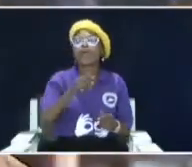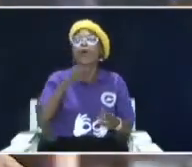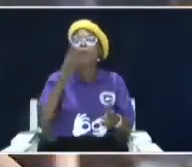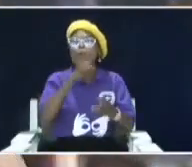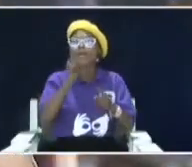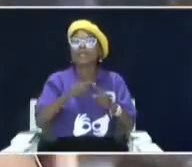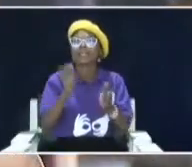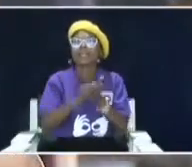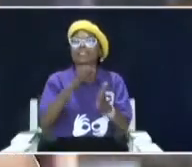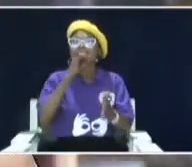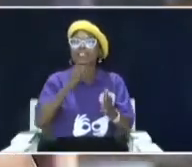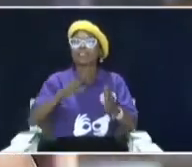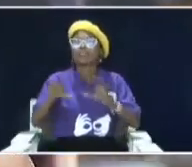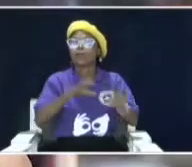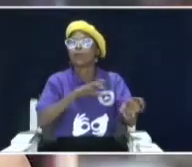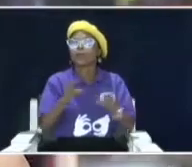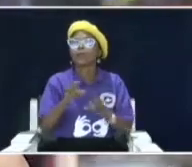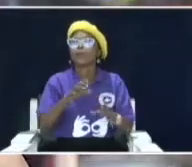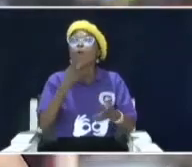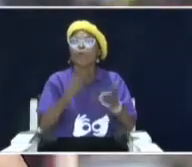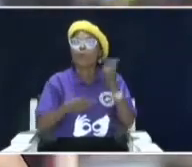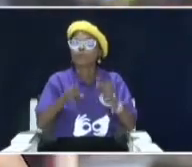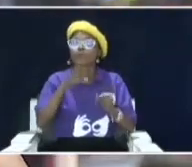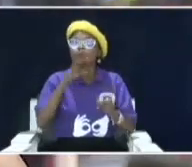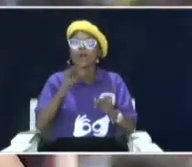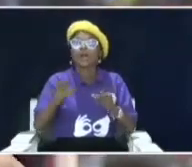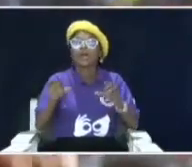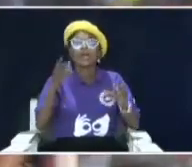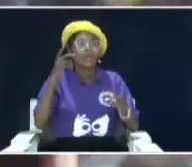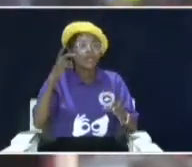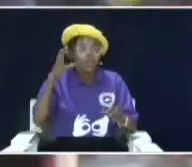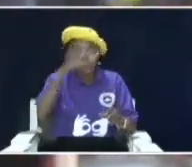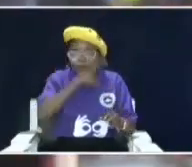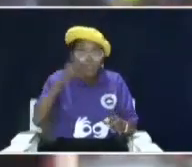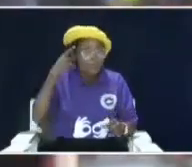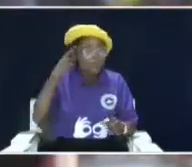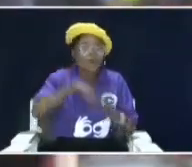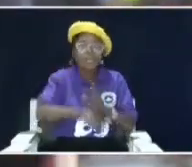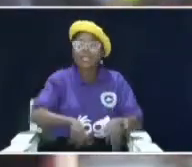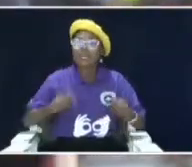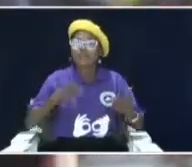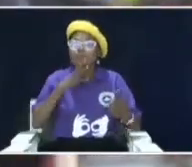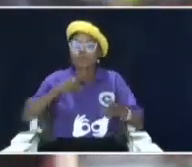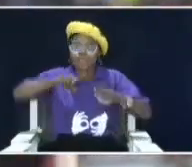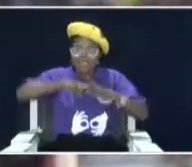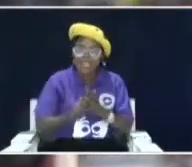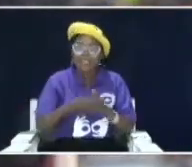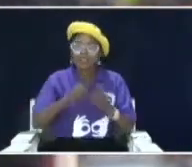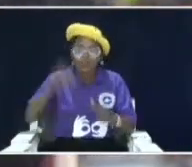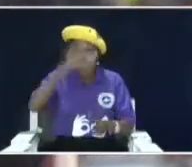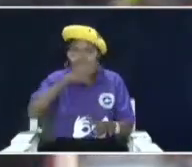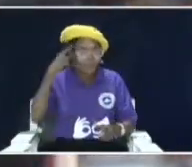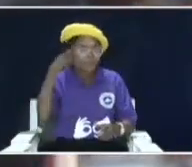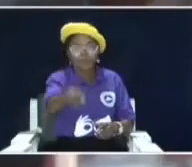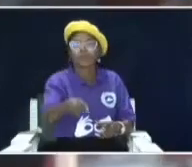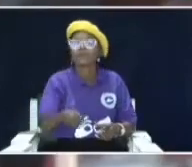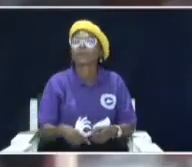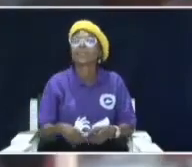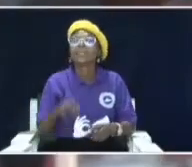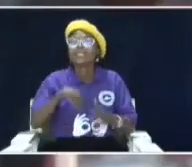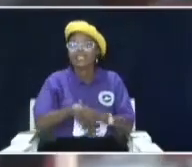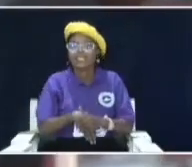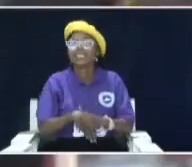done, what you are looking for in life will begin to look for you. In Jeremiah 5 verse